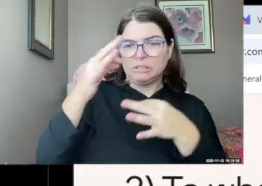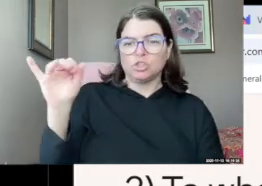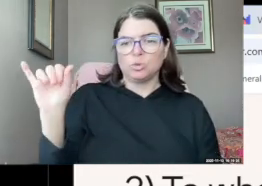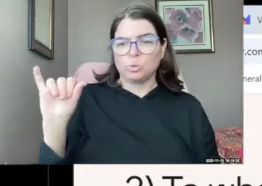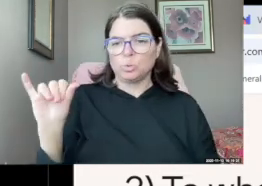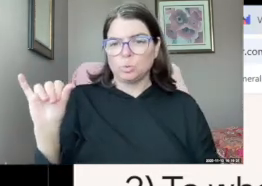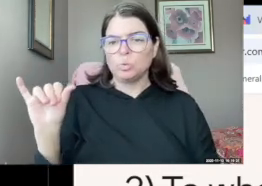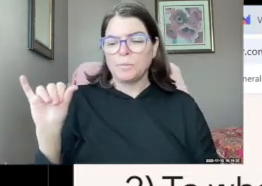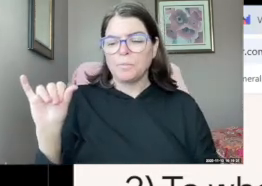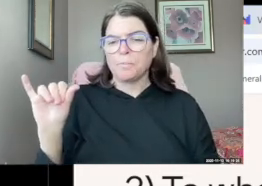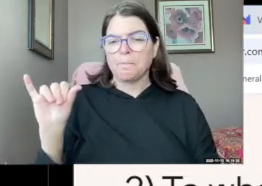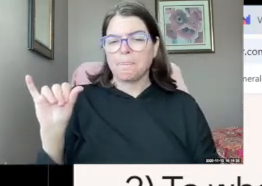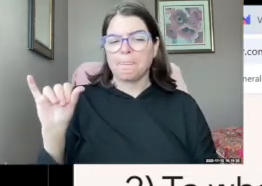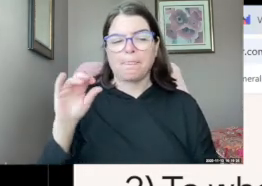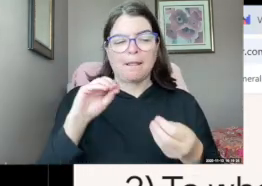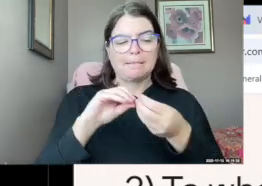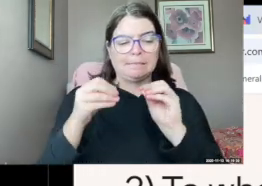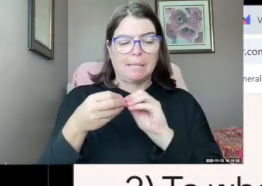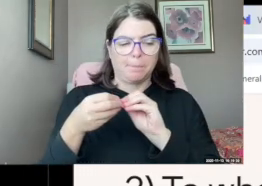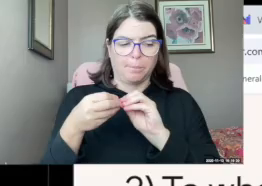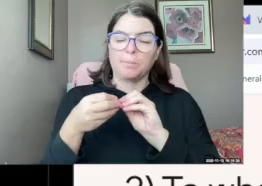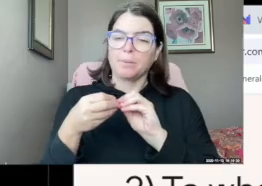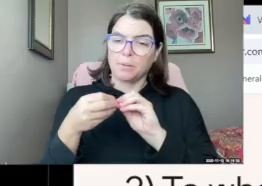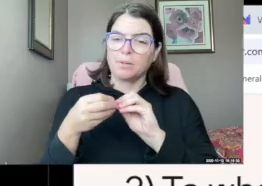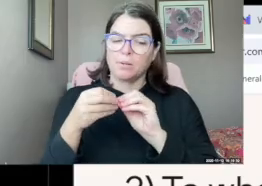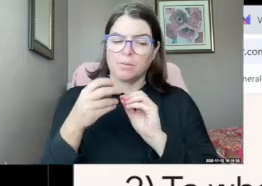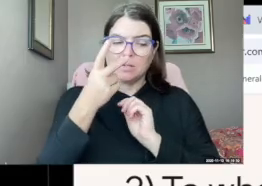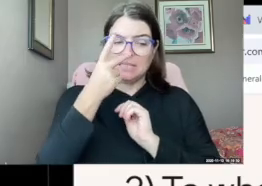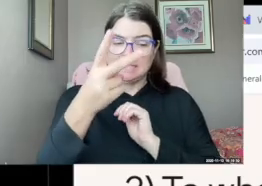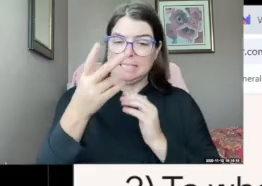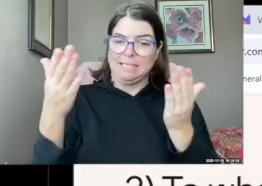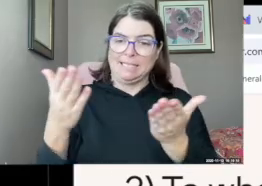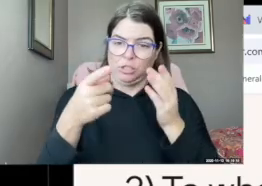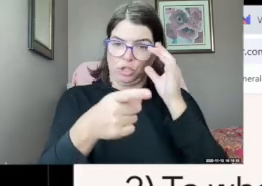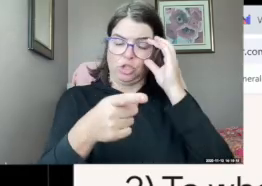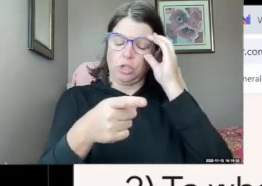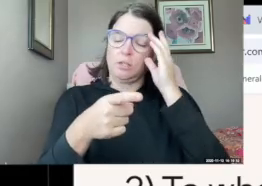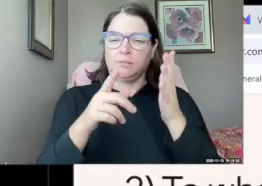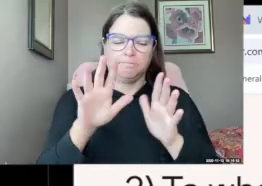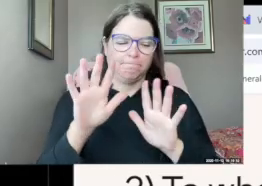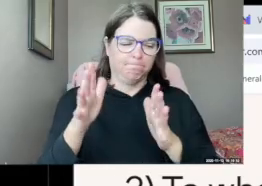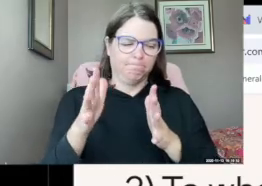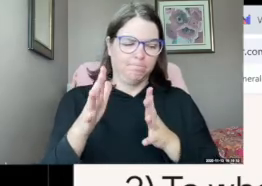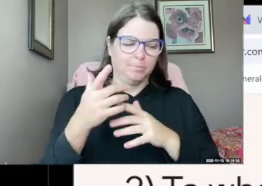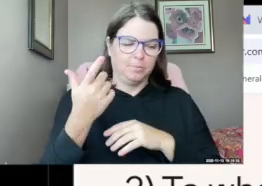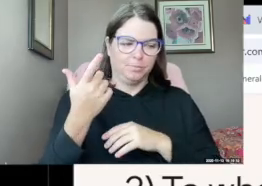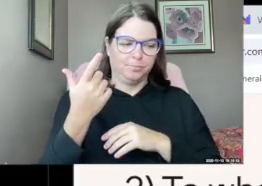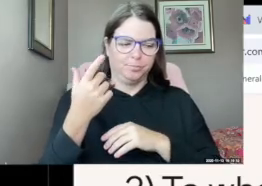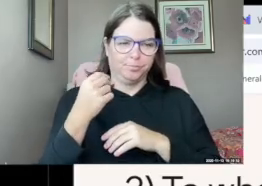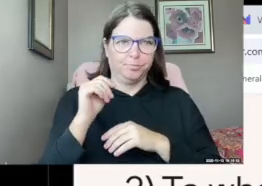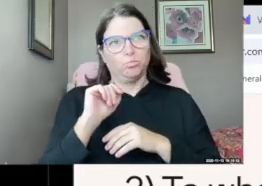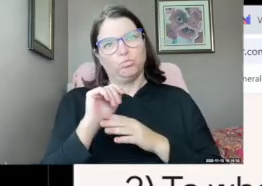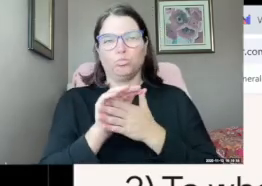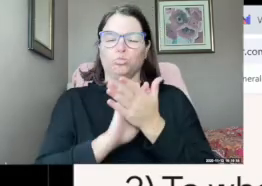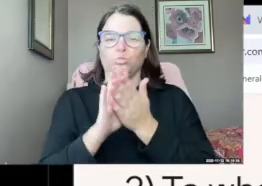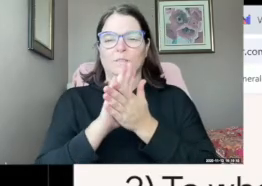helped inform those. And the numbers that are presented here are kind